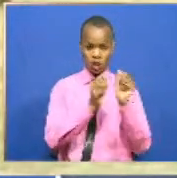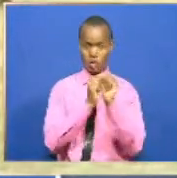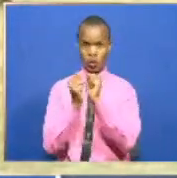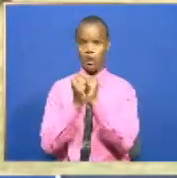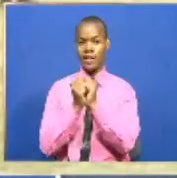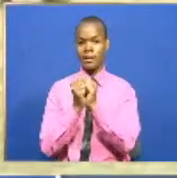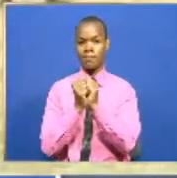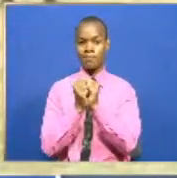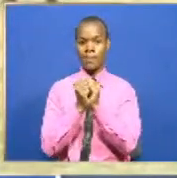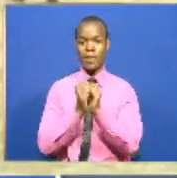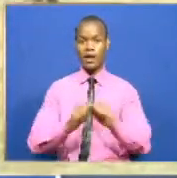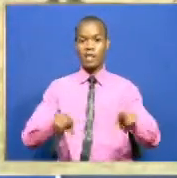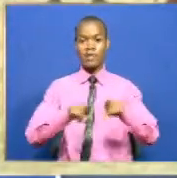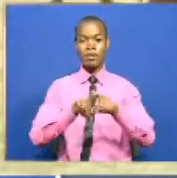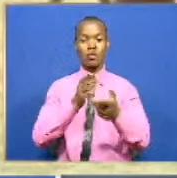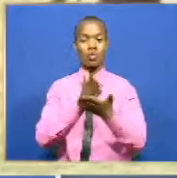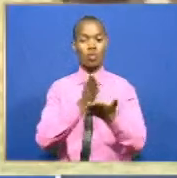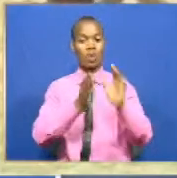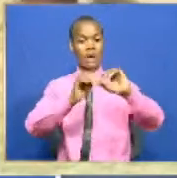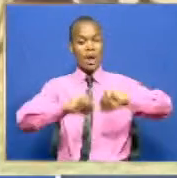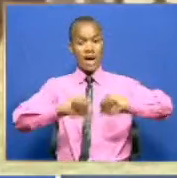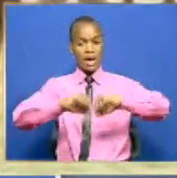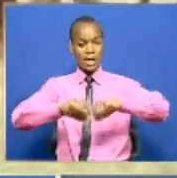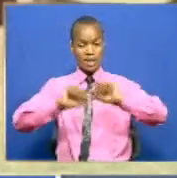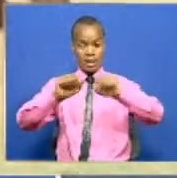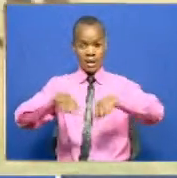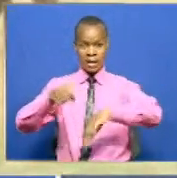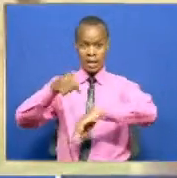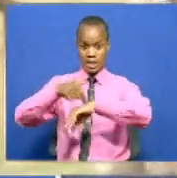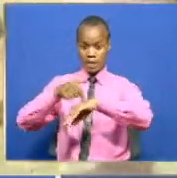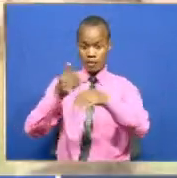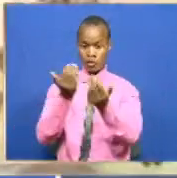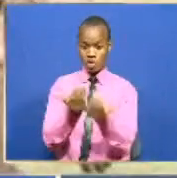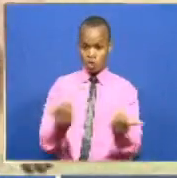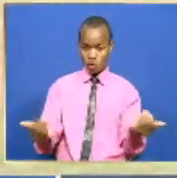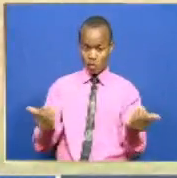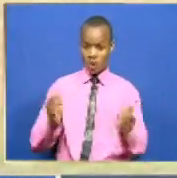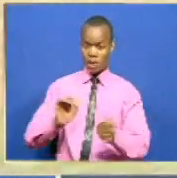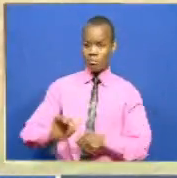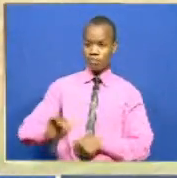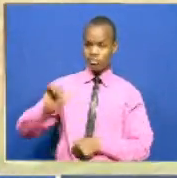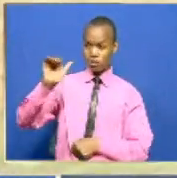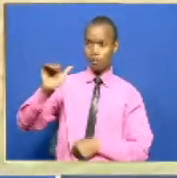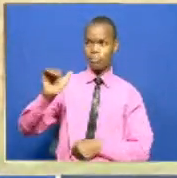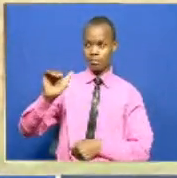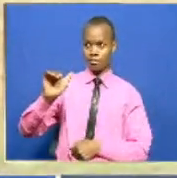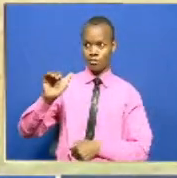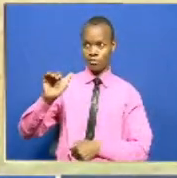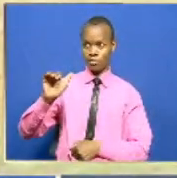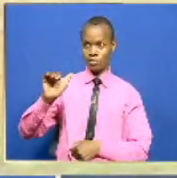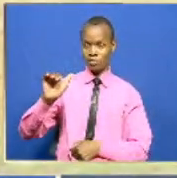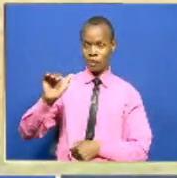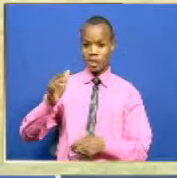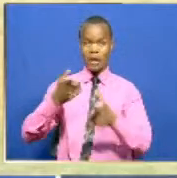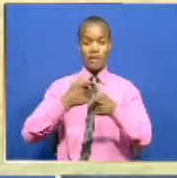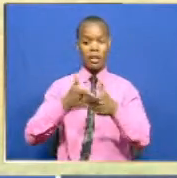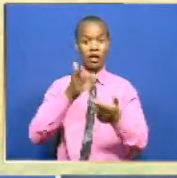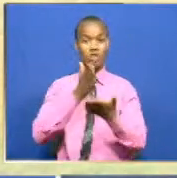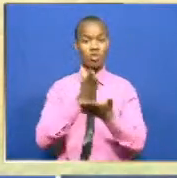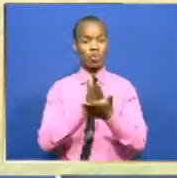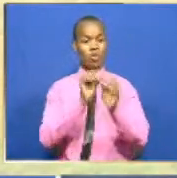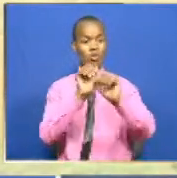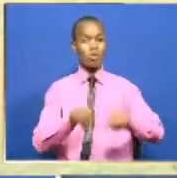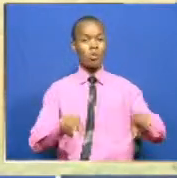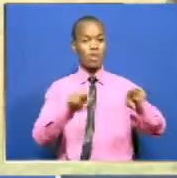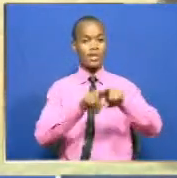together, you can agree with me that as they mature and they enter the adulthood, definitely they not be like their parents,